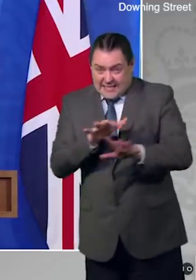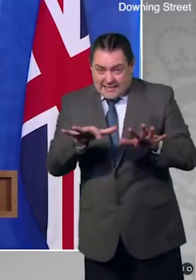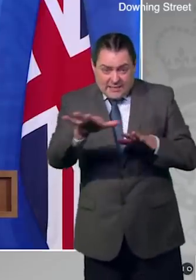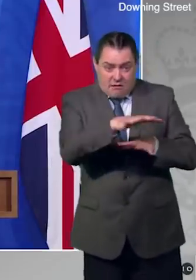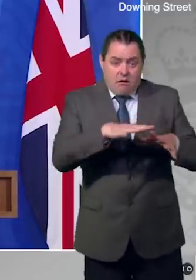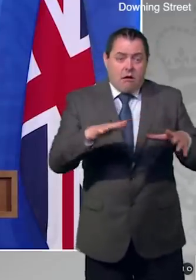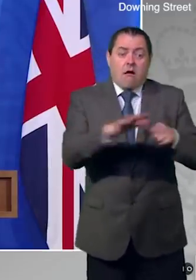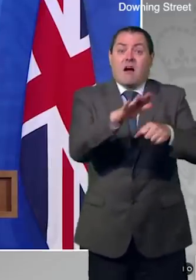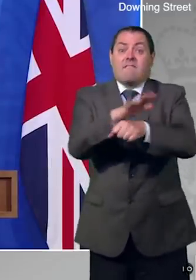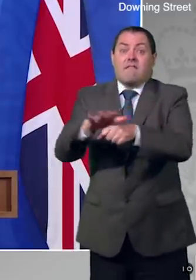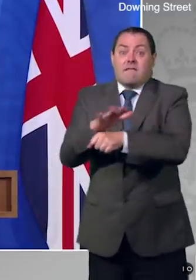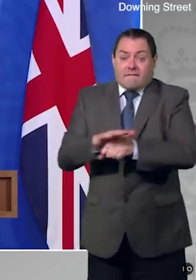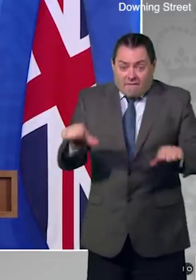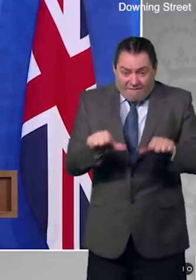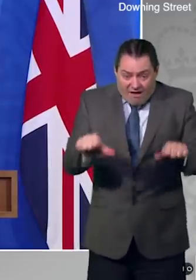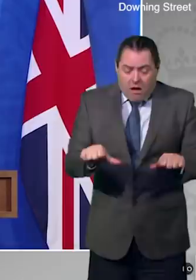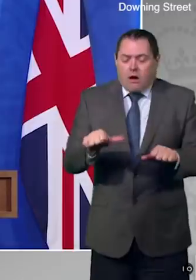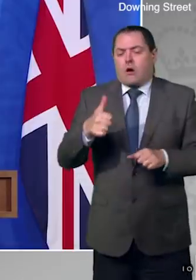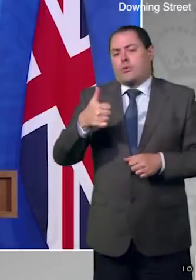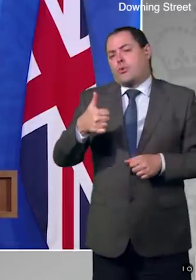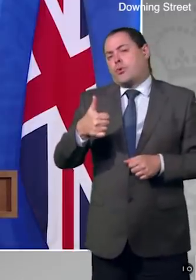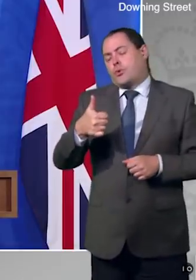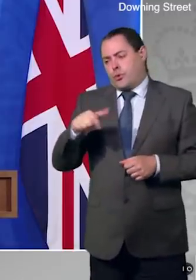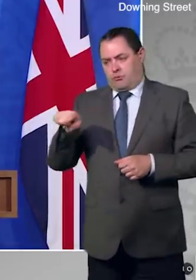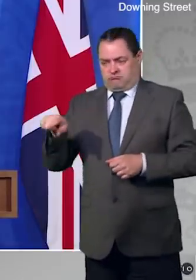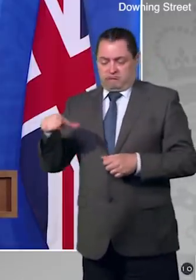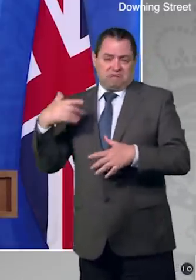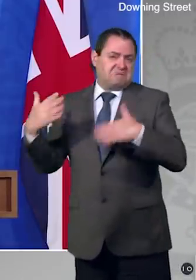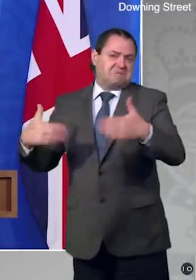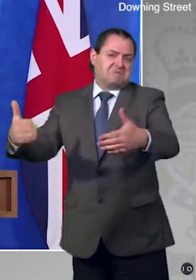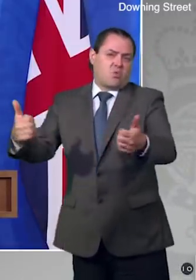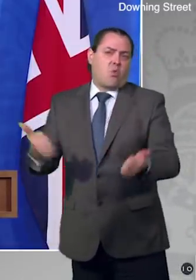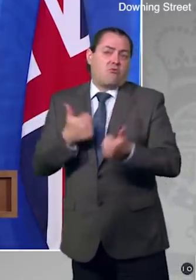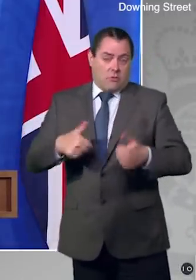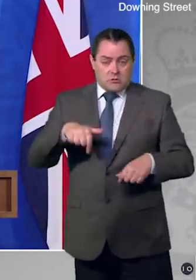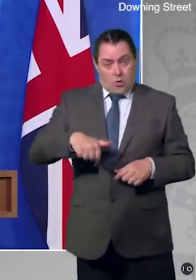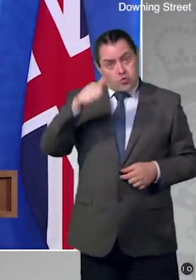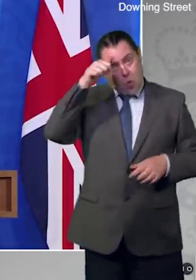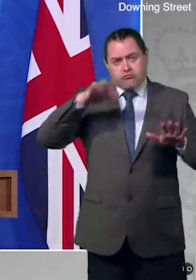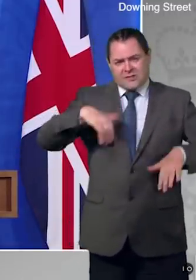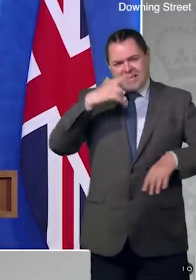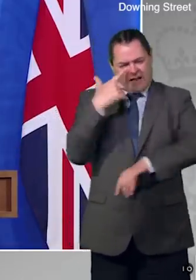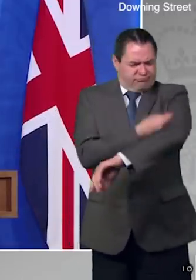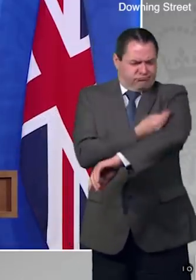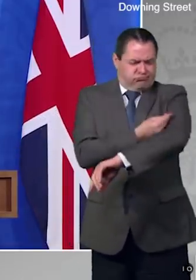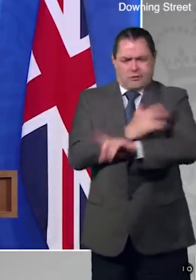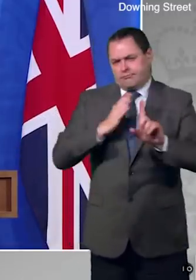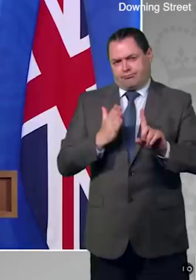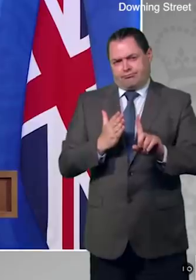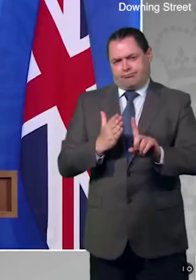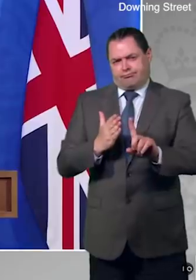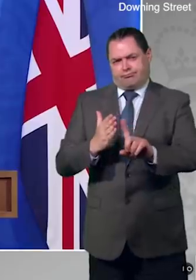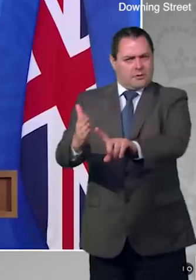overwhelmingly vaccinated, which is what we can achieve in a short space of time, we will be in a far stronger